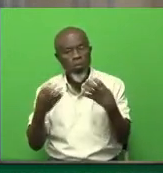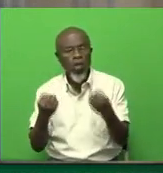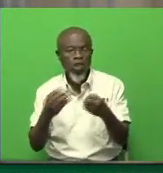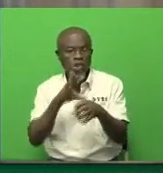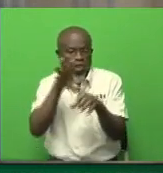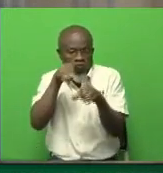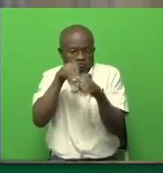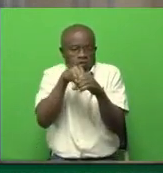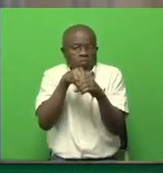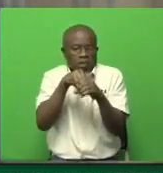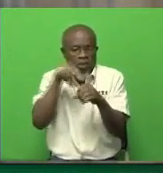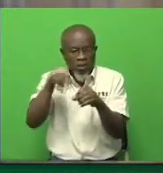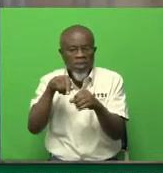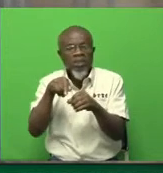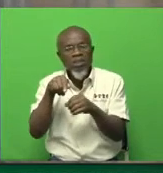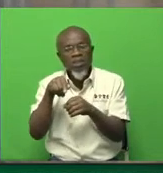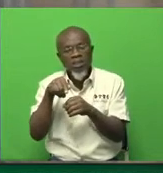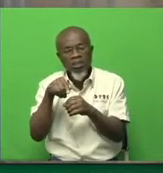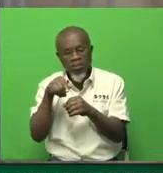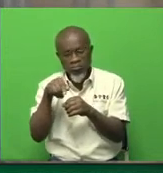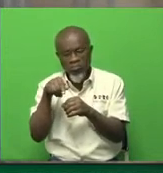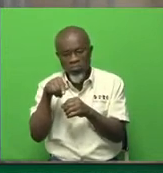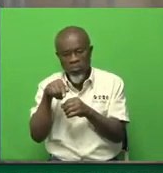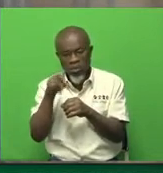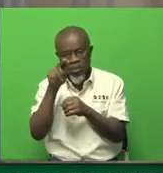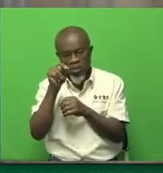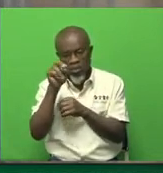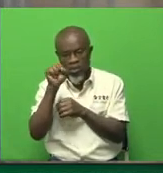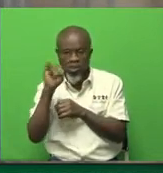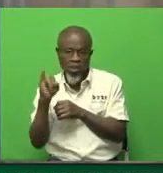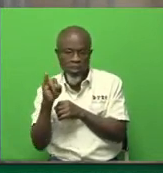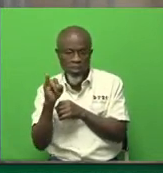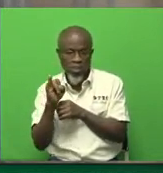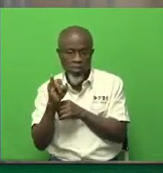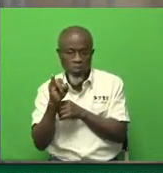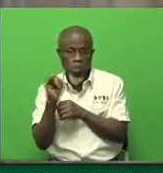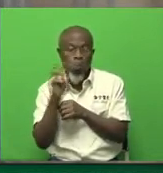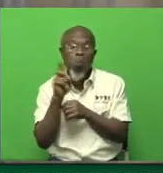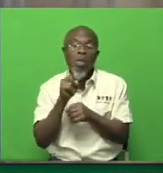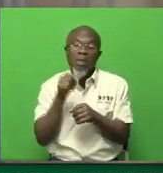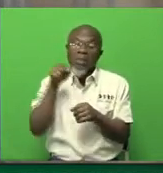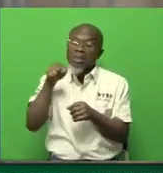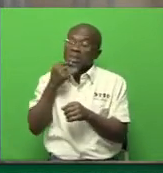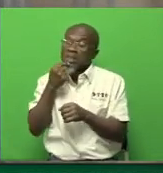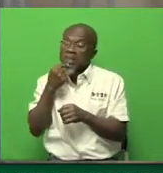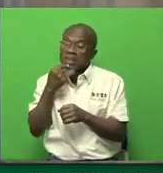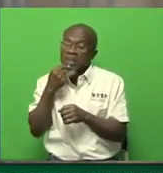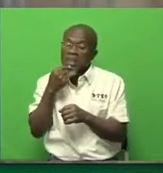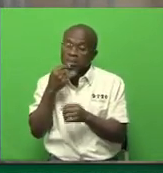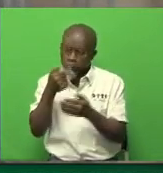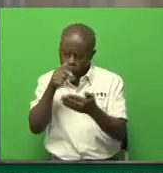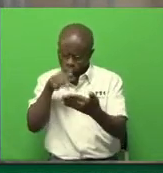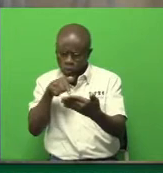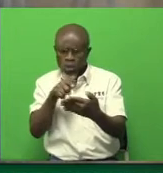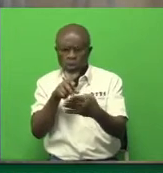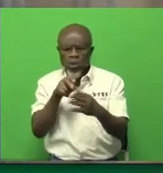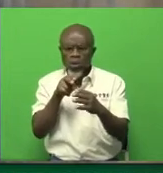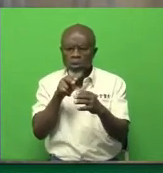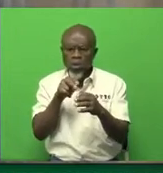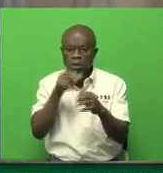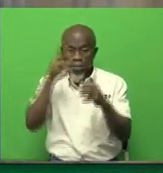in that bill where it was proposed that the minister appoint all six members on the board of the